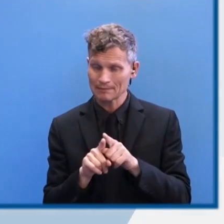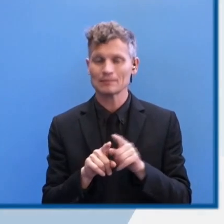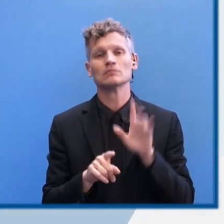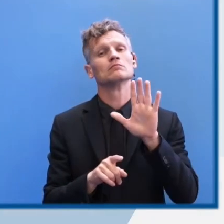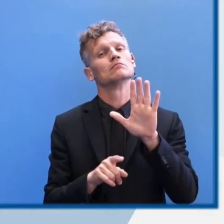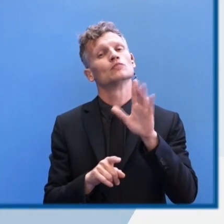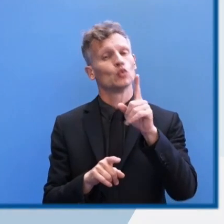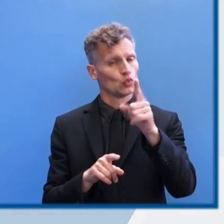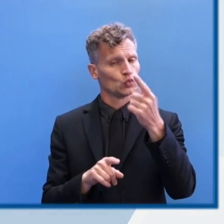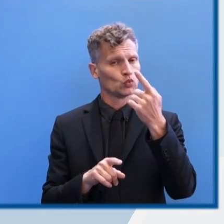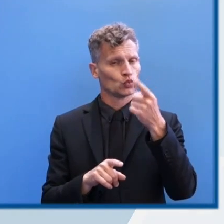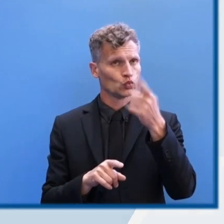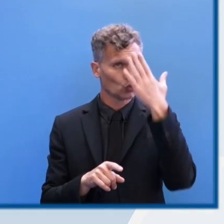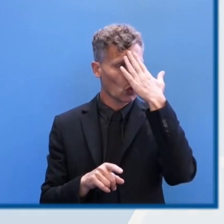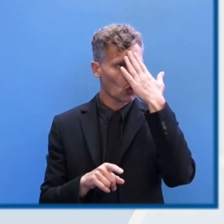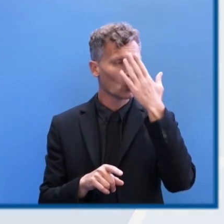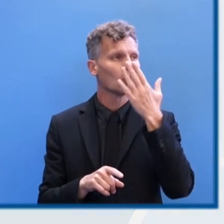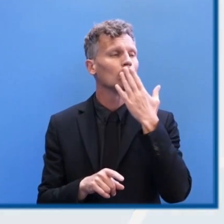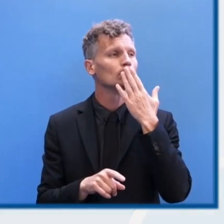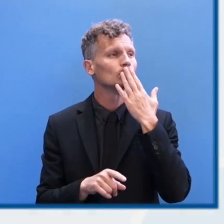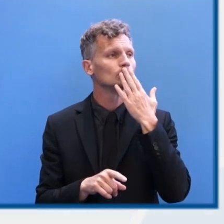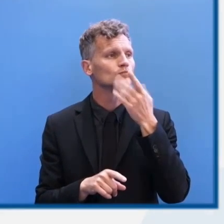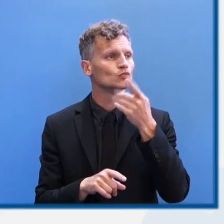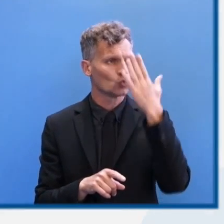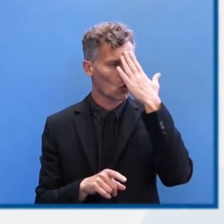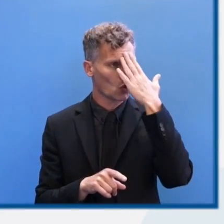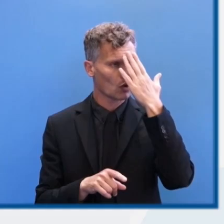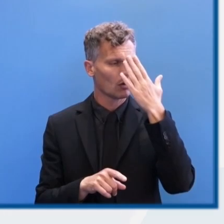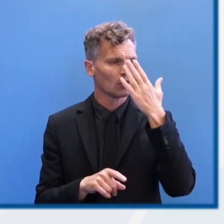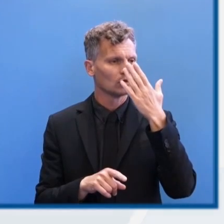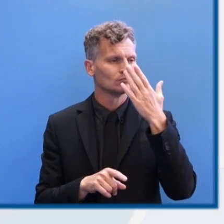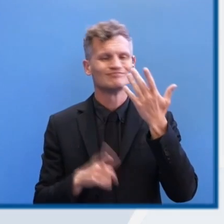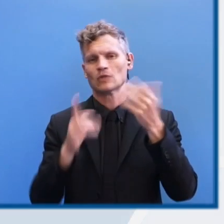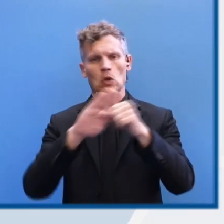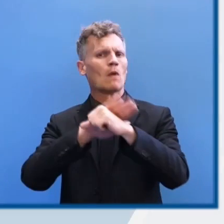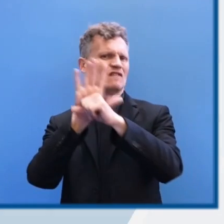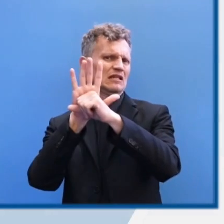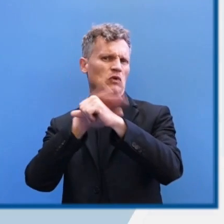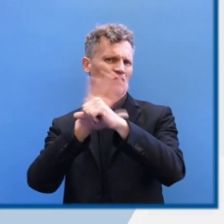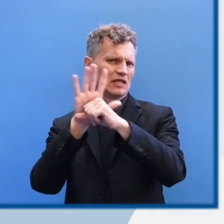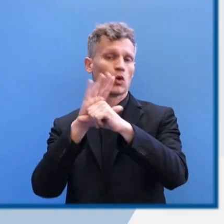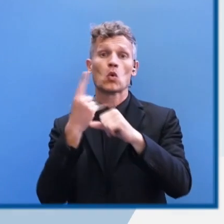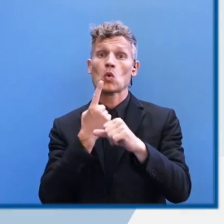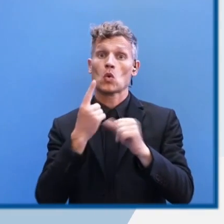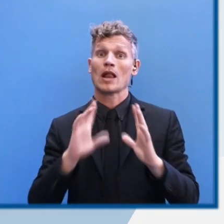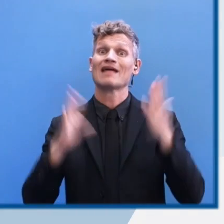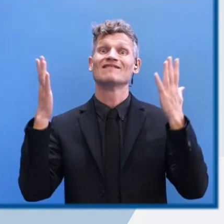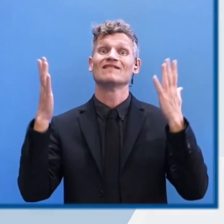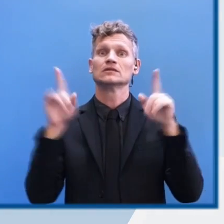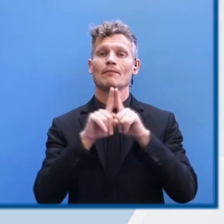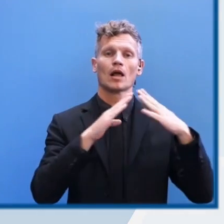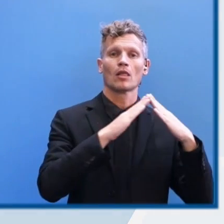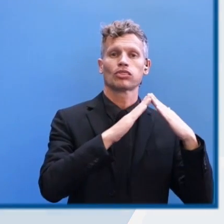of the group that what we experienced in COVID, the people who are living in slums, they